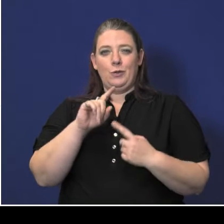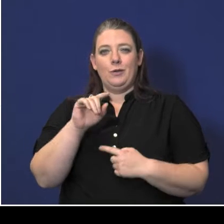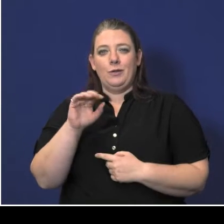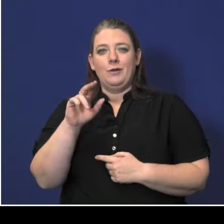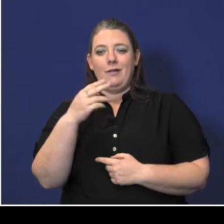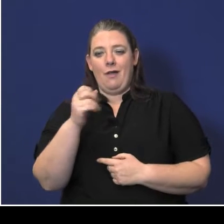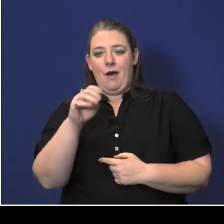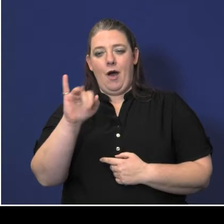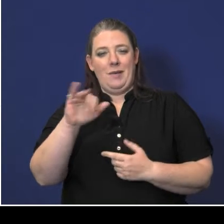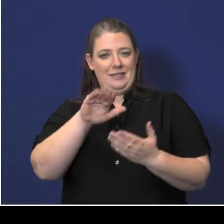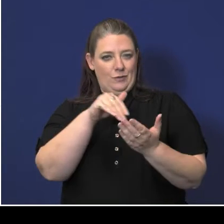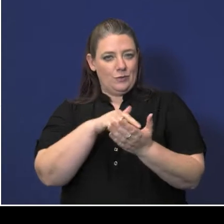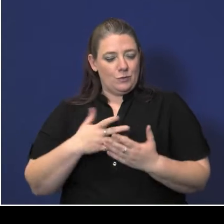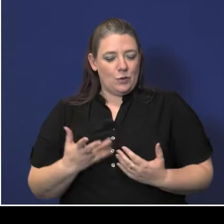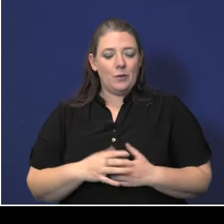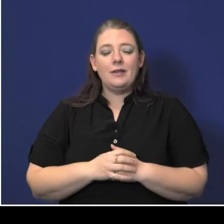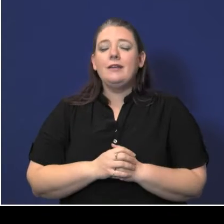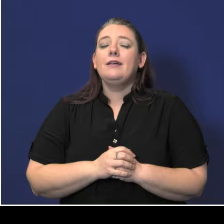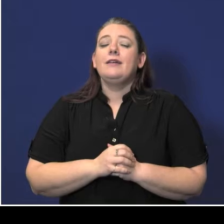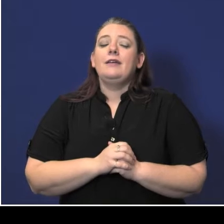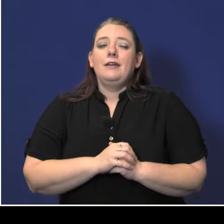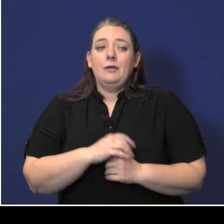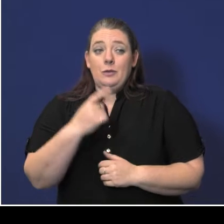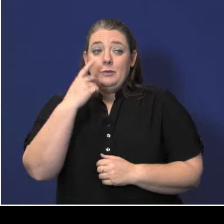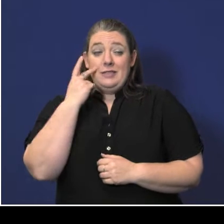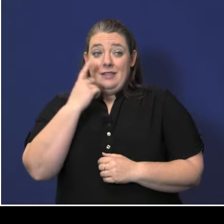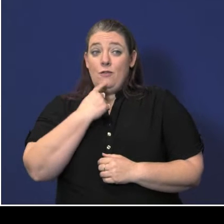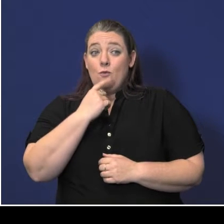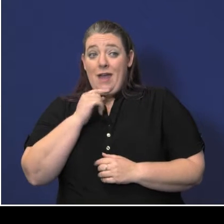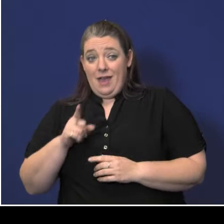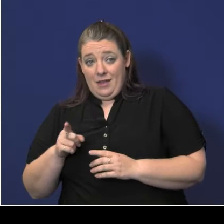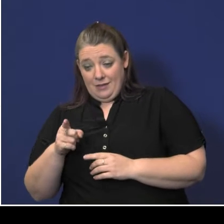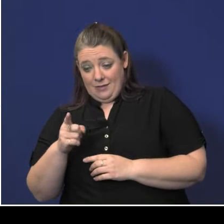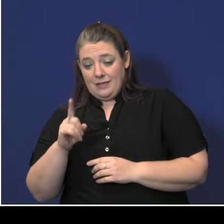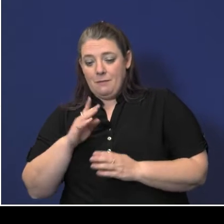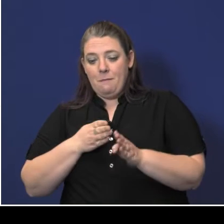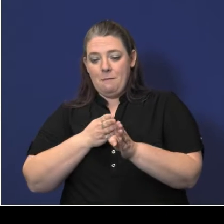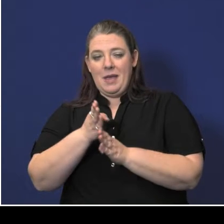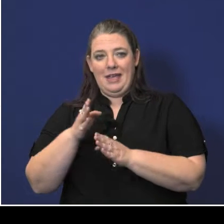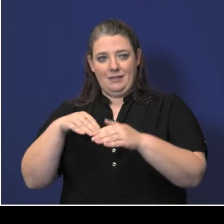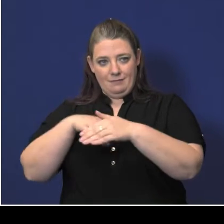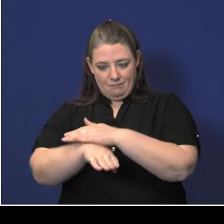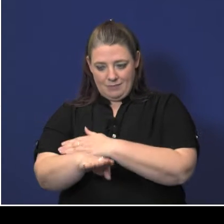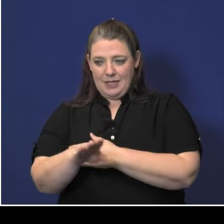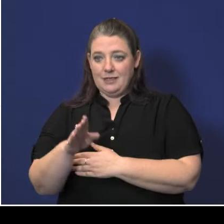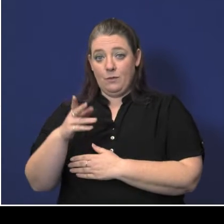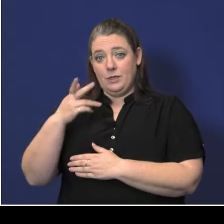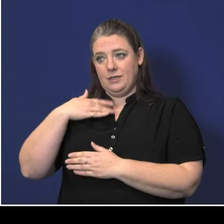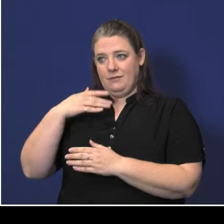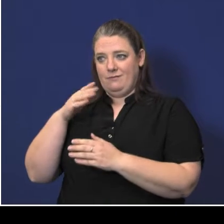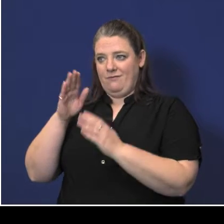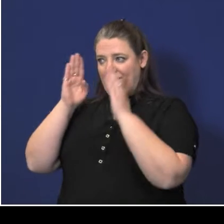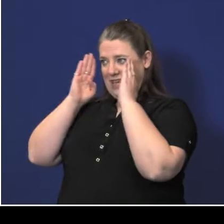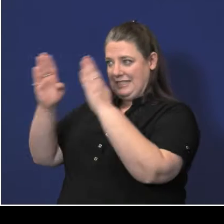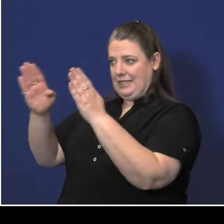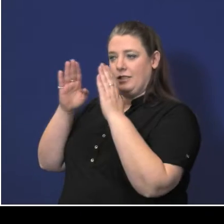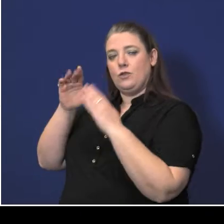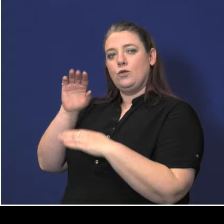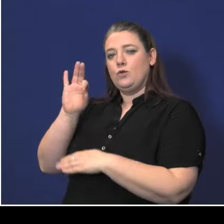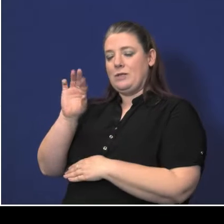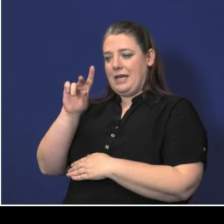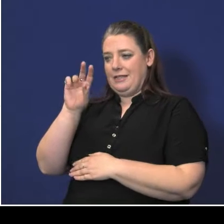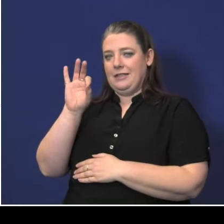approach. So when you see the red arrow, that will be the main entrance, and that one is actually facing 290. So we thought,